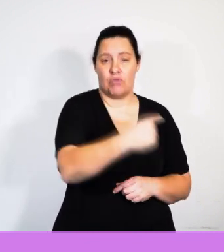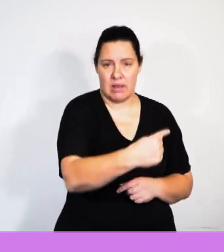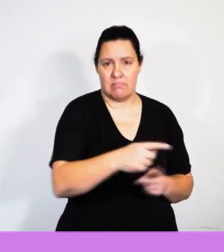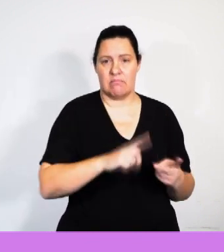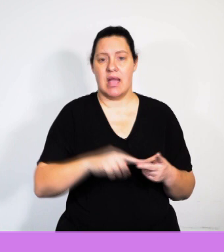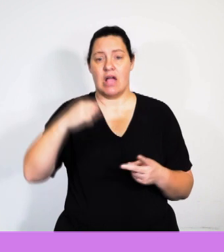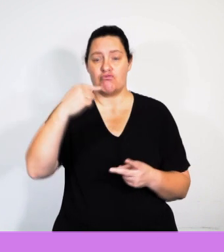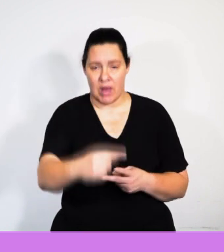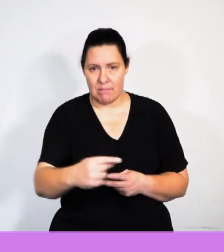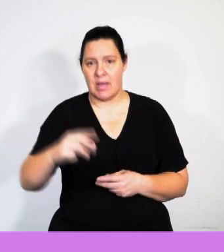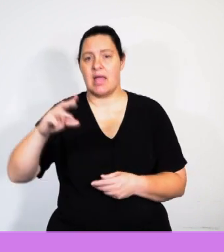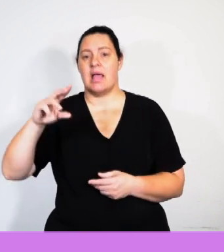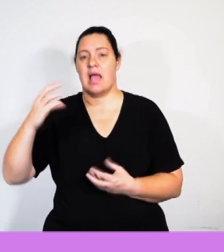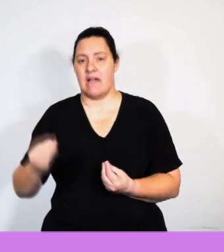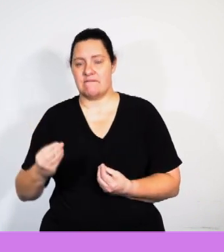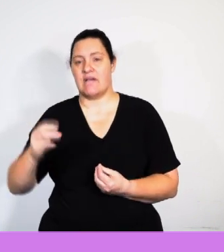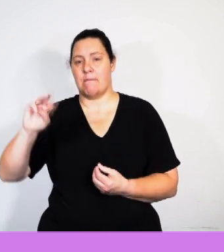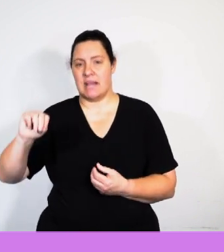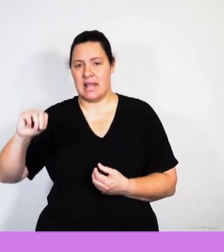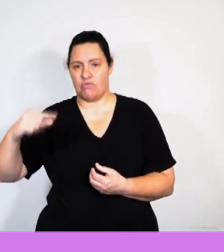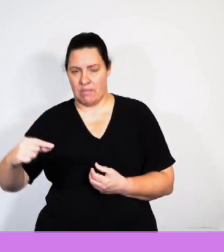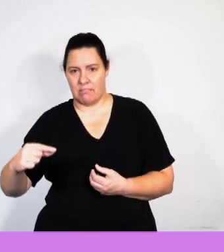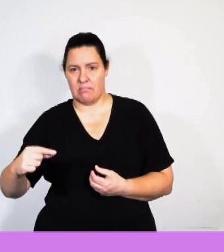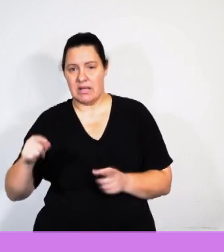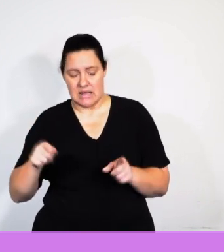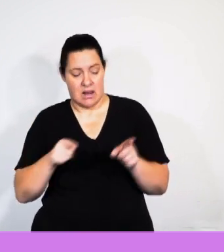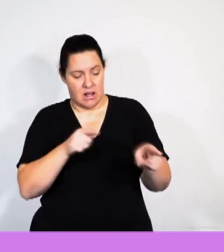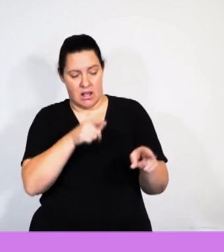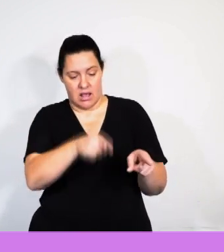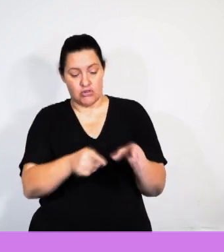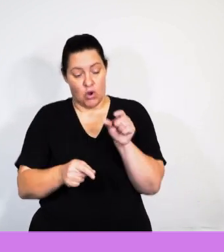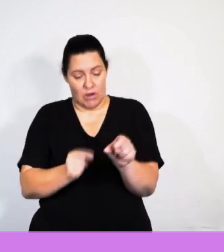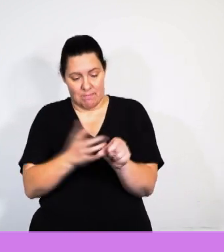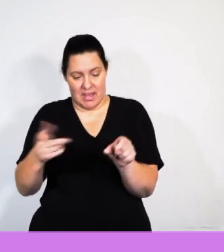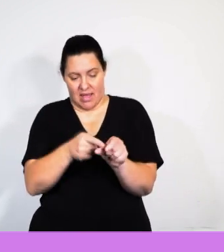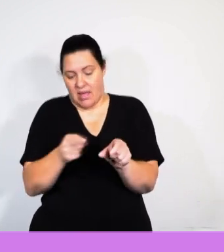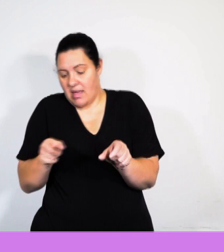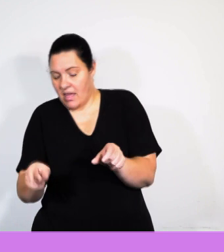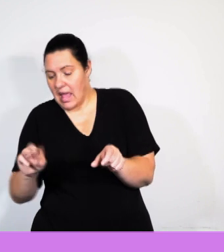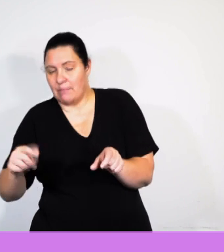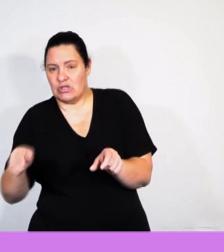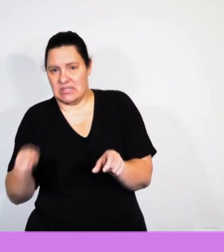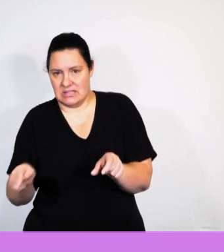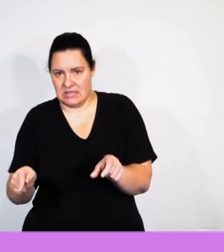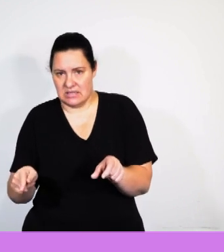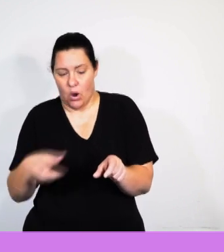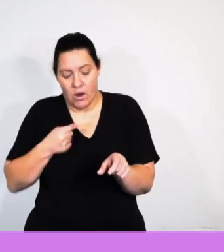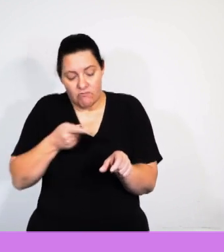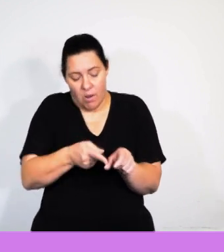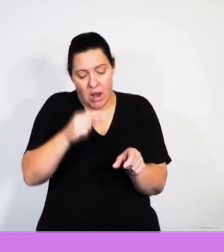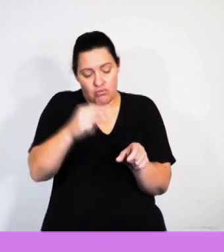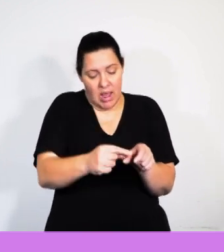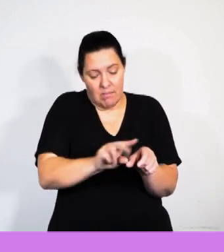kilograms, we have grams, we have milligrams over there. Now, if you want to move from